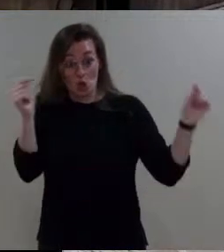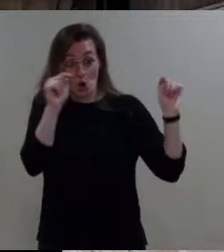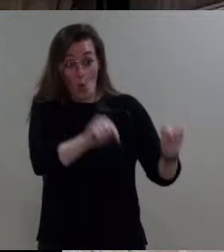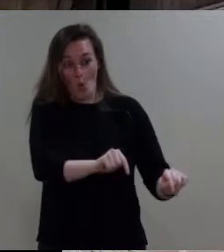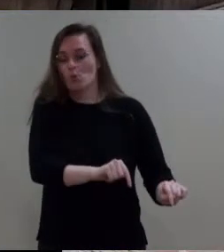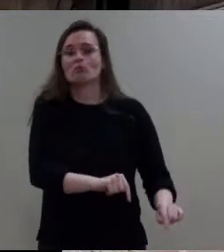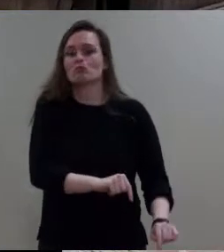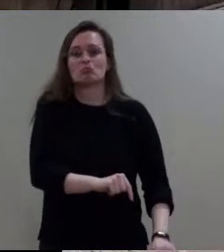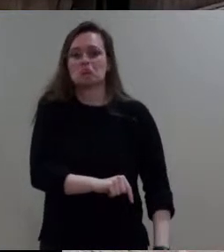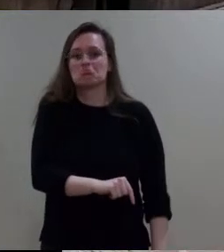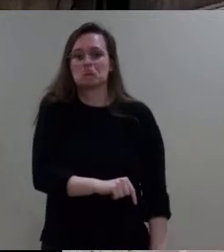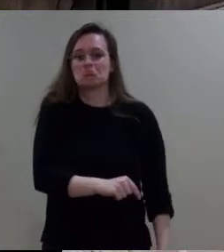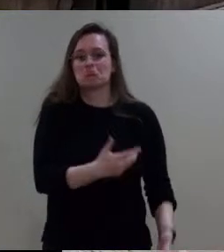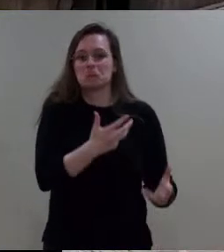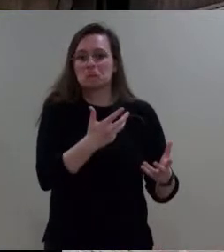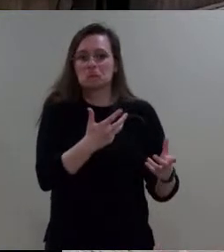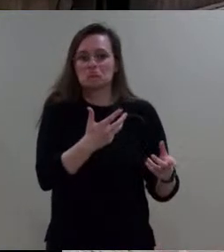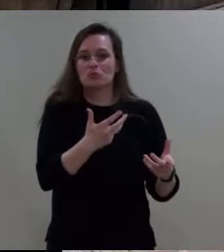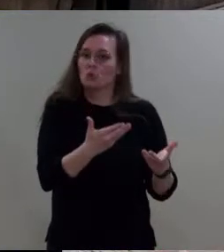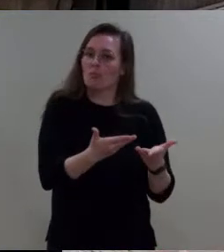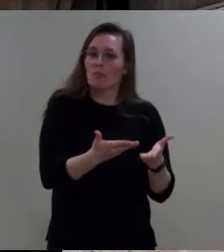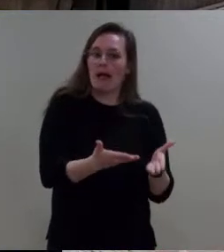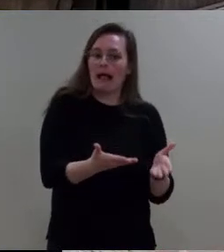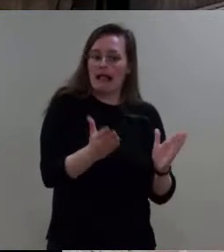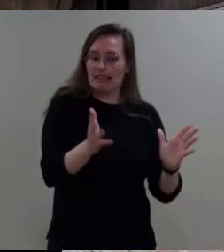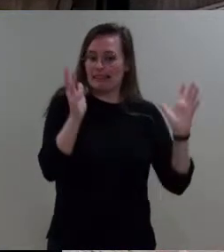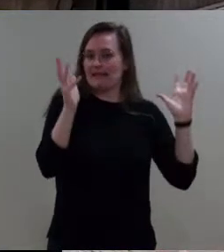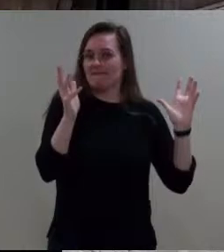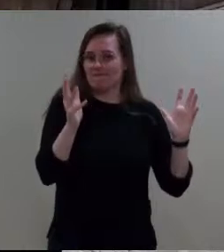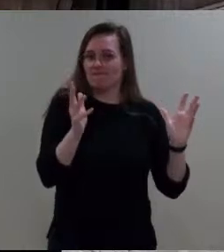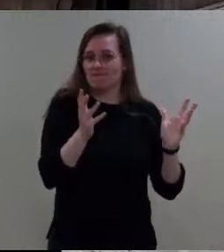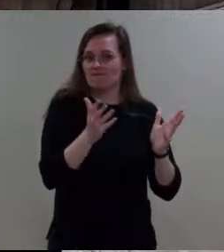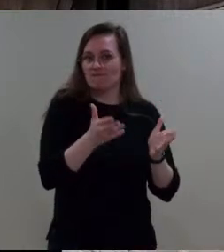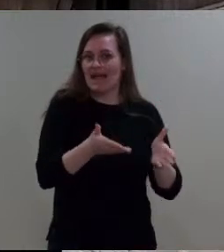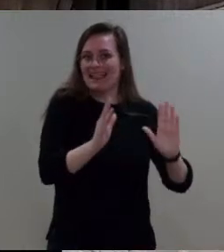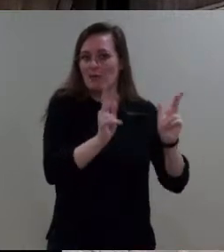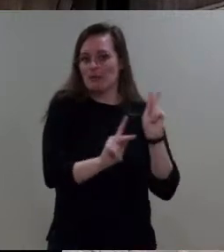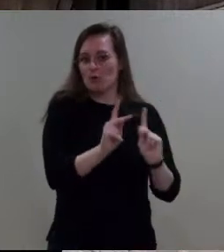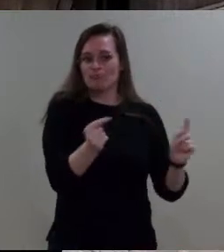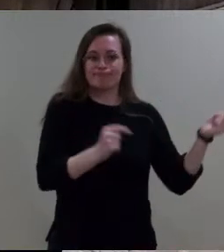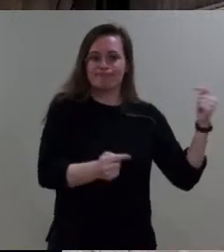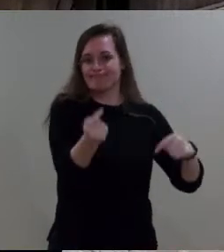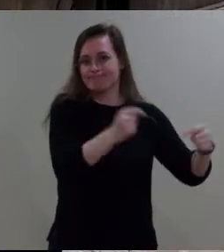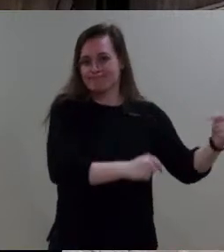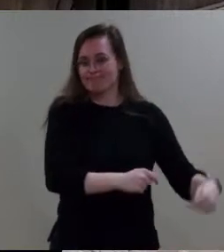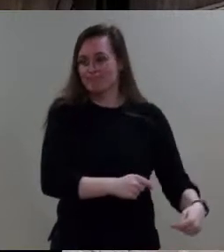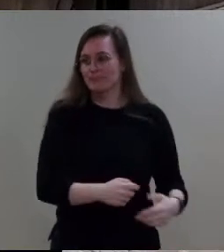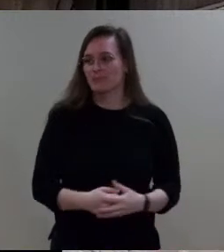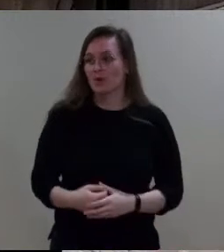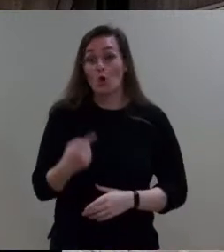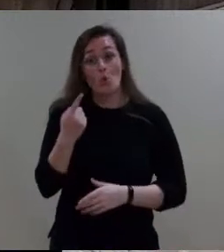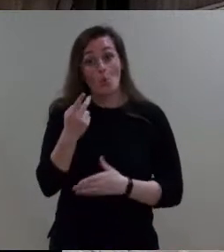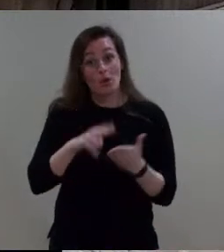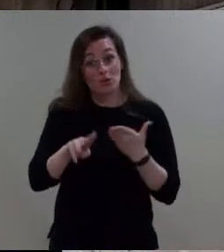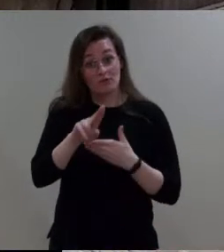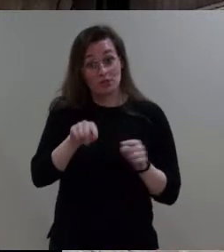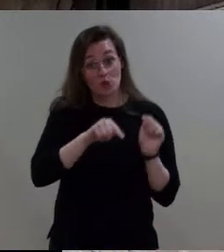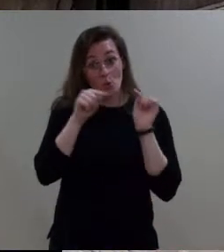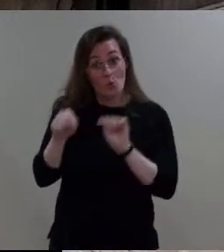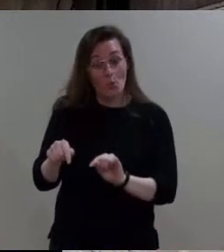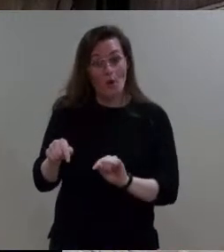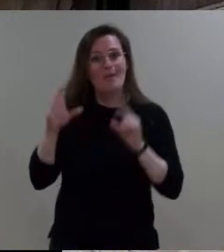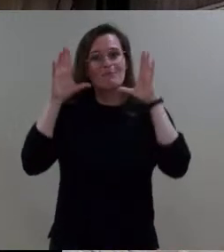just be themselves. Okay, But when we did go to one university, the president showed up for a